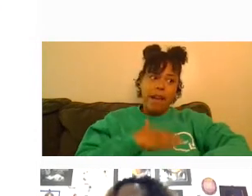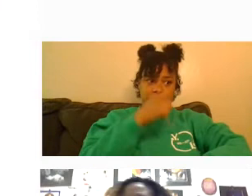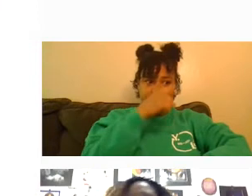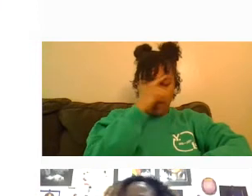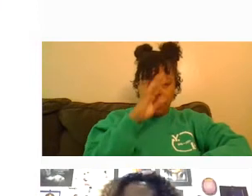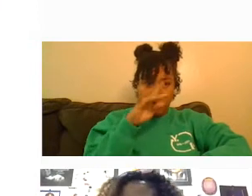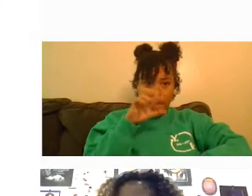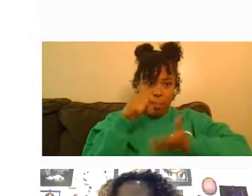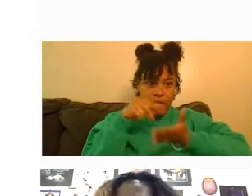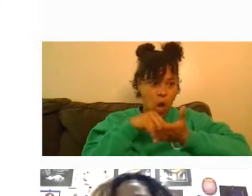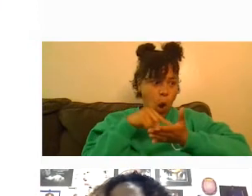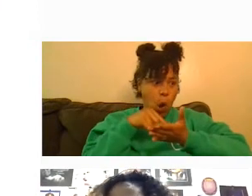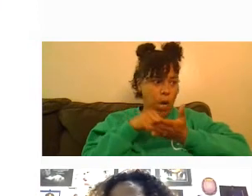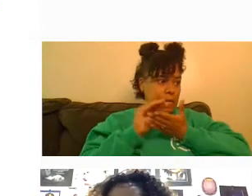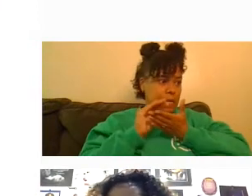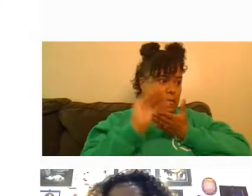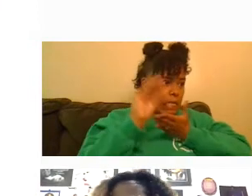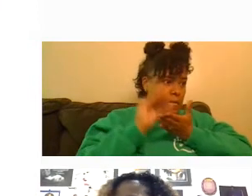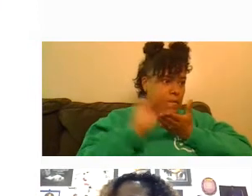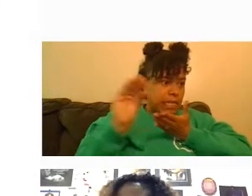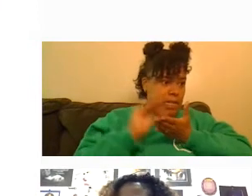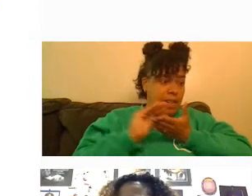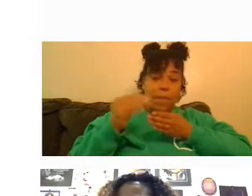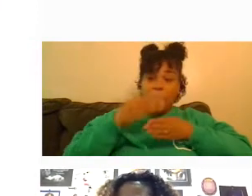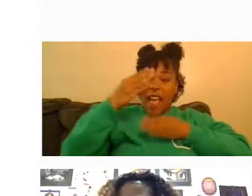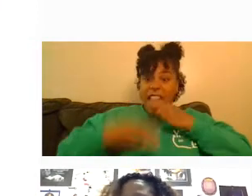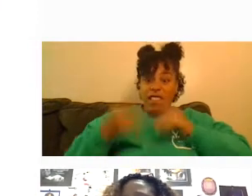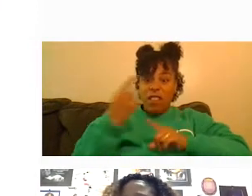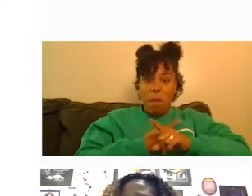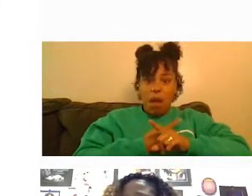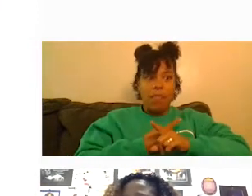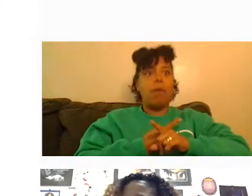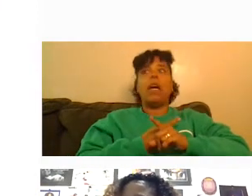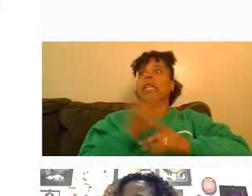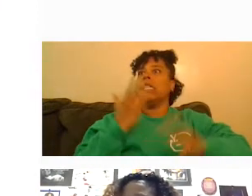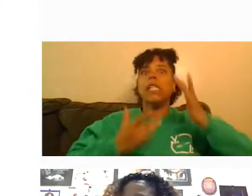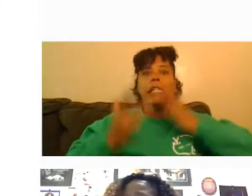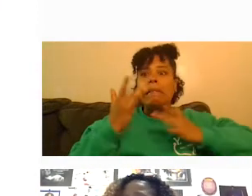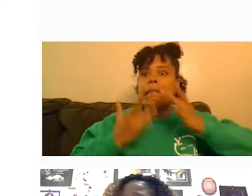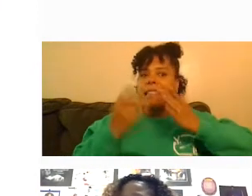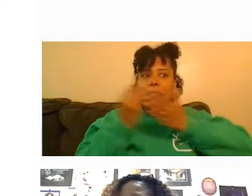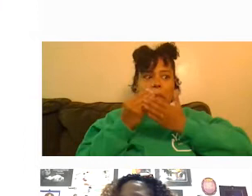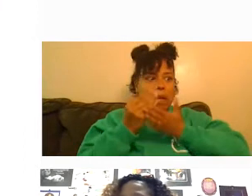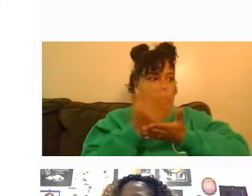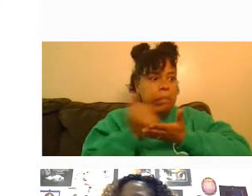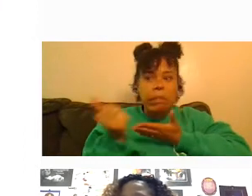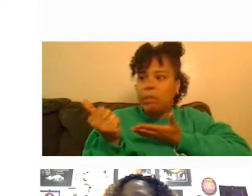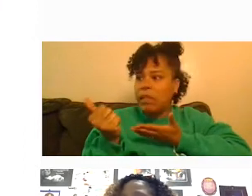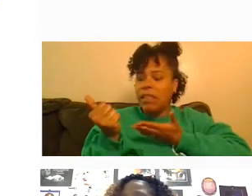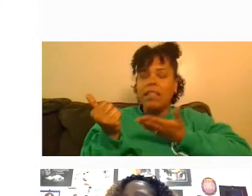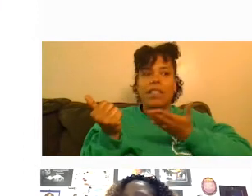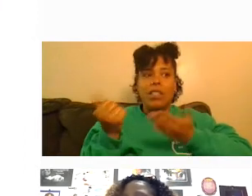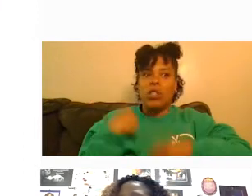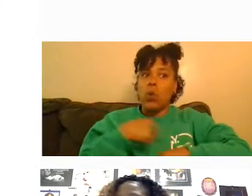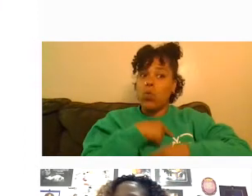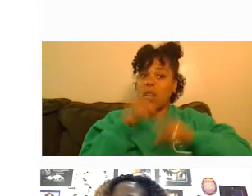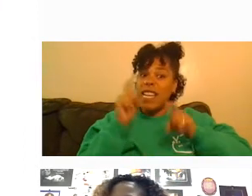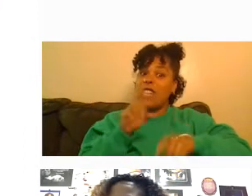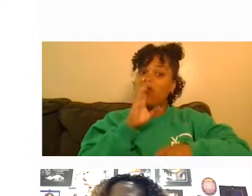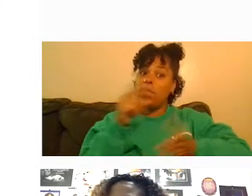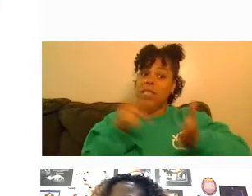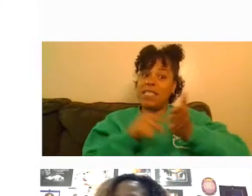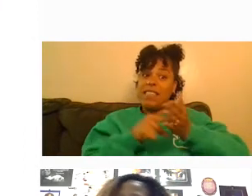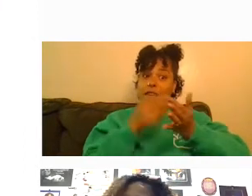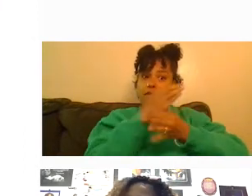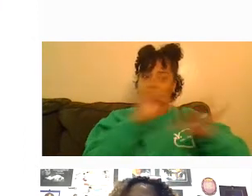The end of the month, we feeling sick because we ran out of money. We need to become debt free because the majority of our income is going towards paying